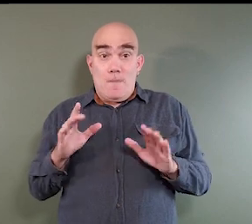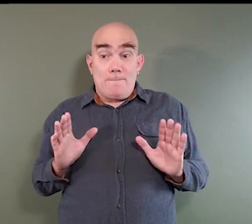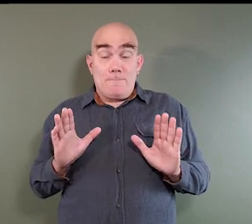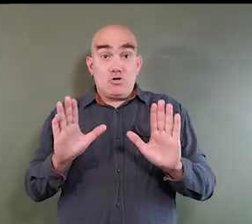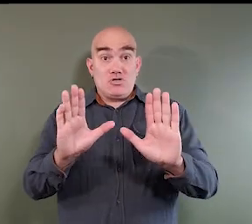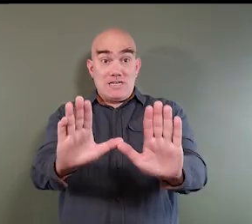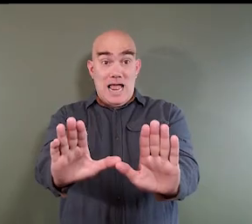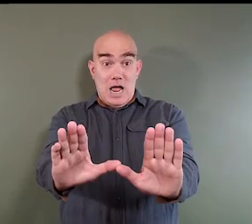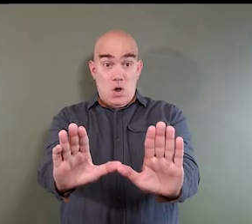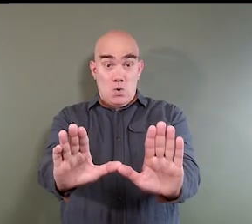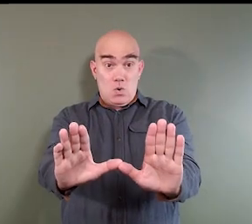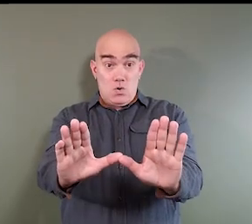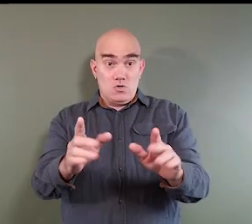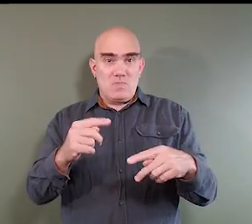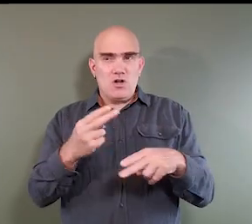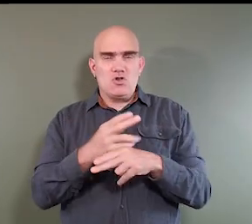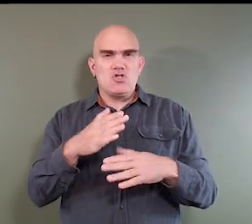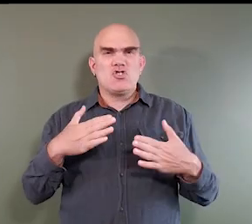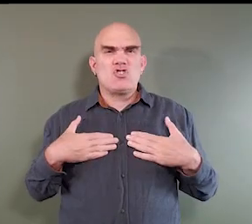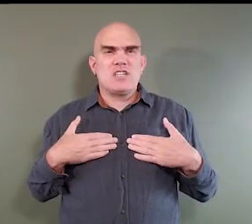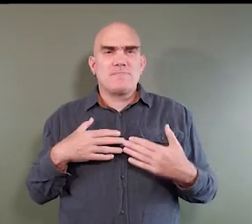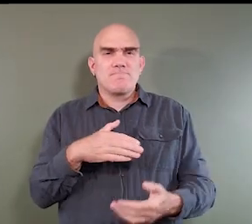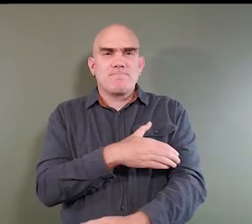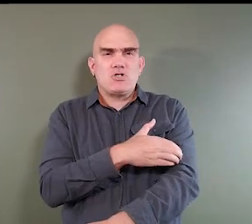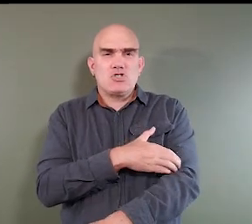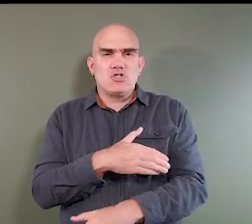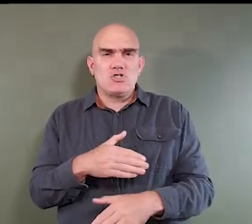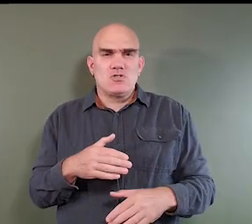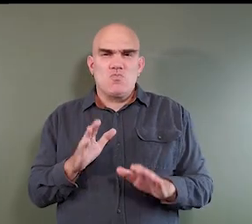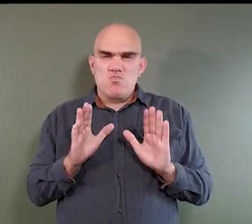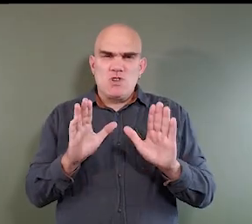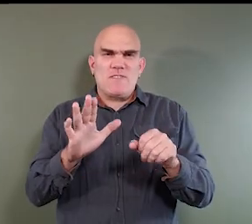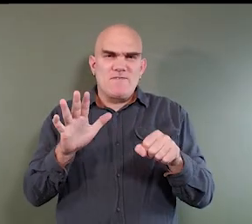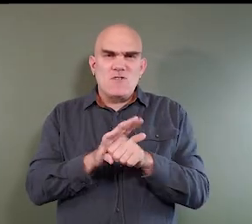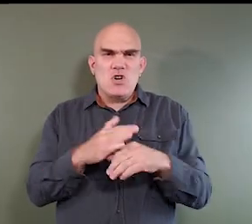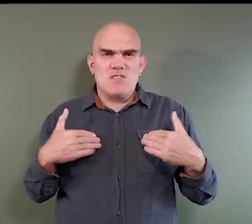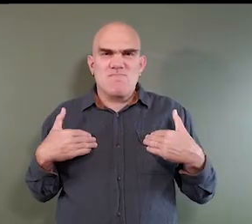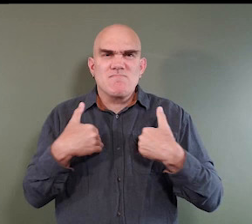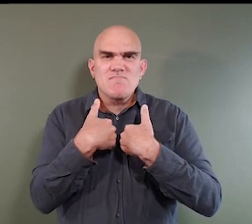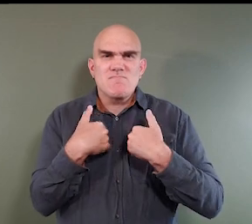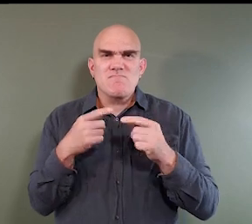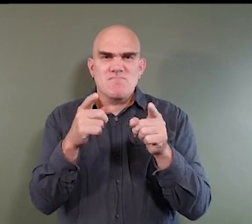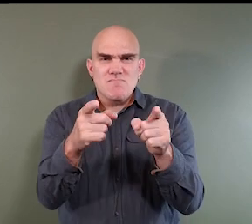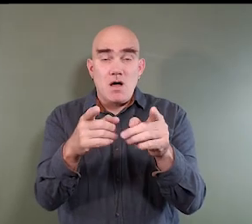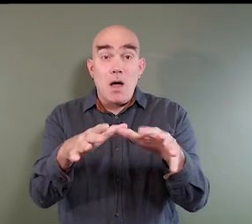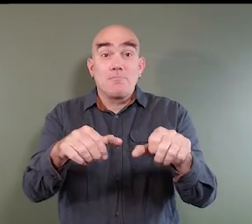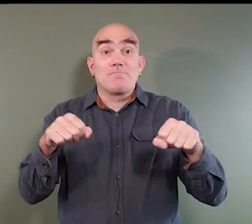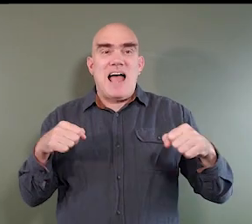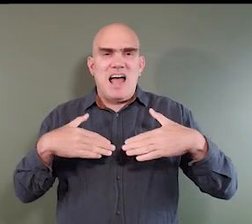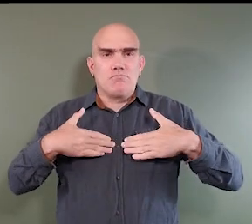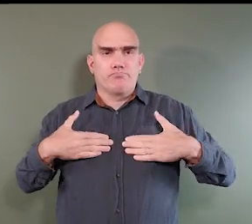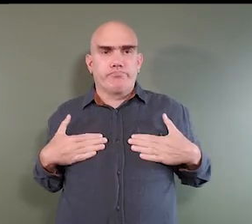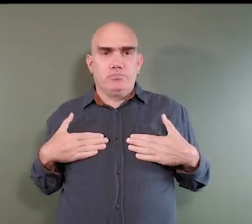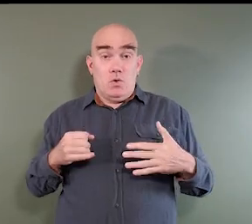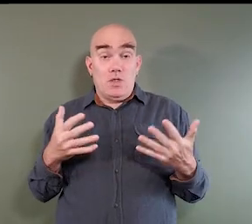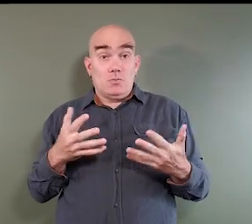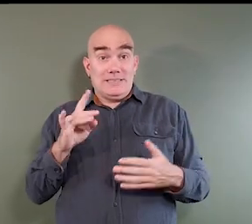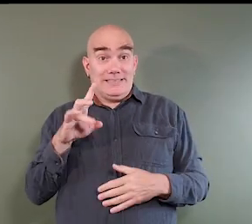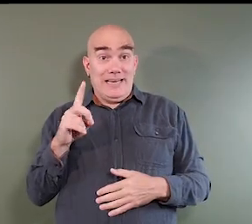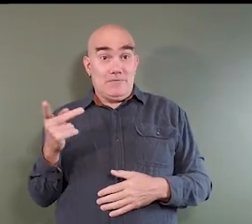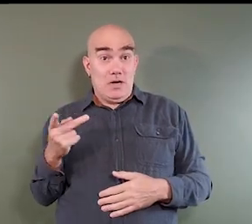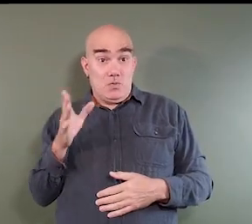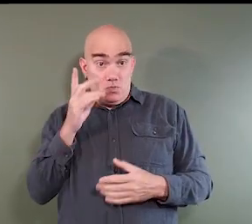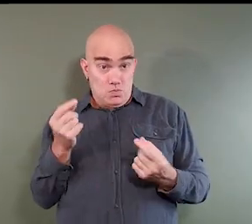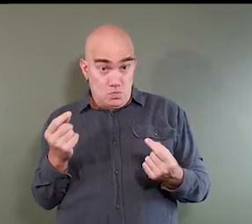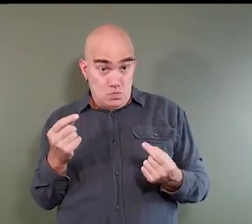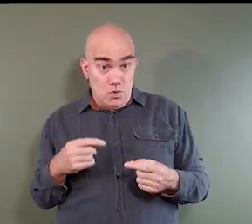out in front of you, you're just trying to use your chest muscles to push out all the way. So that's what David and I are gonna be doing, and then